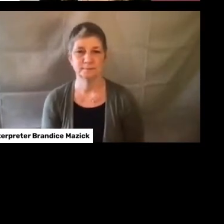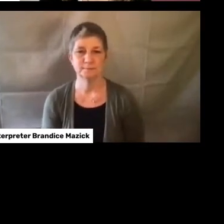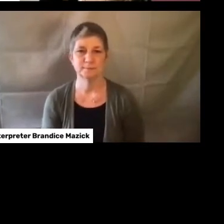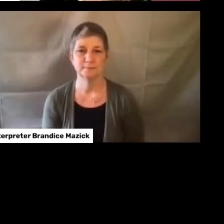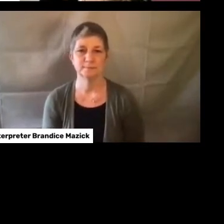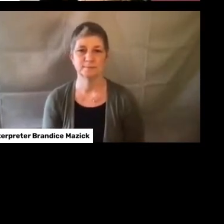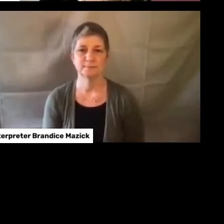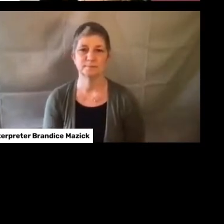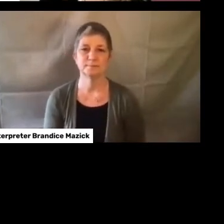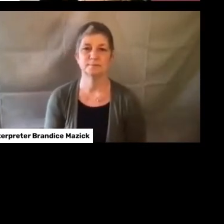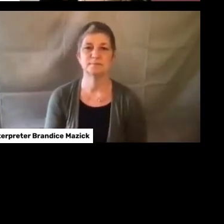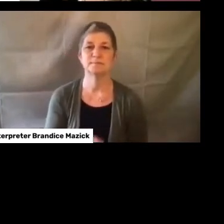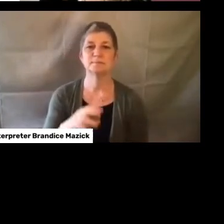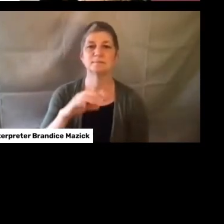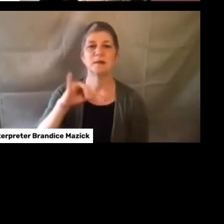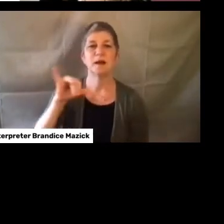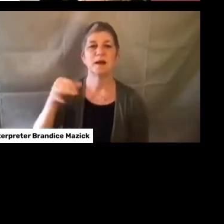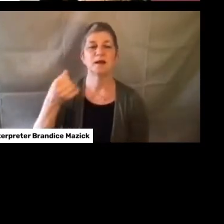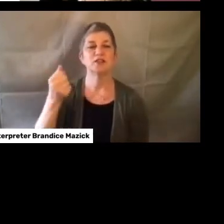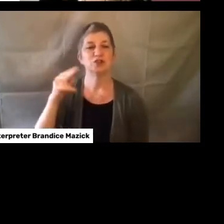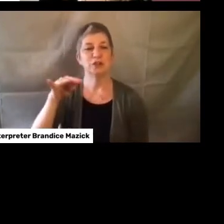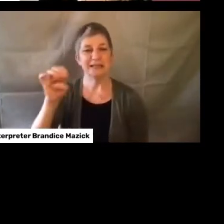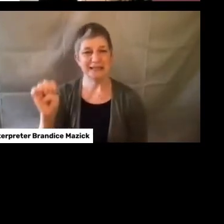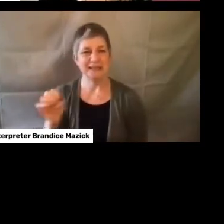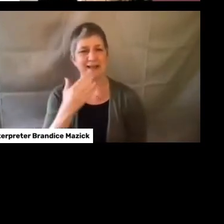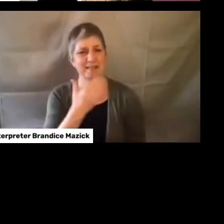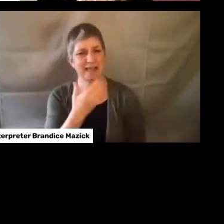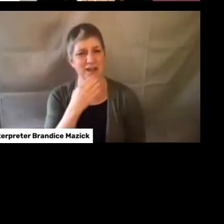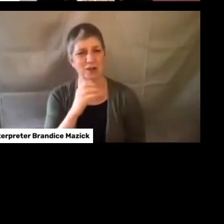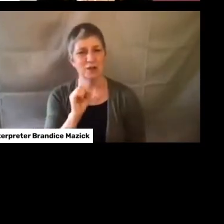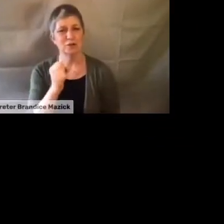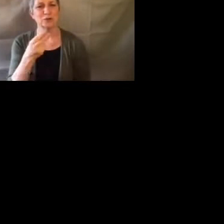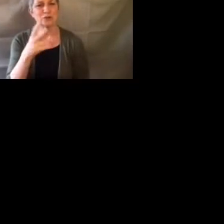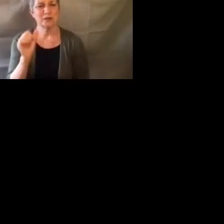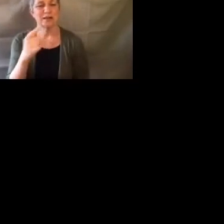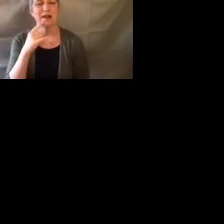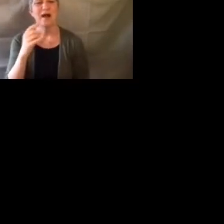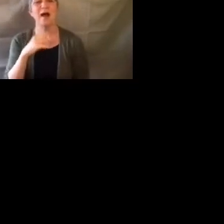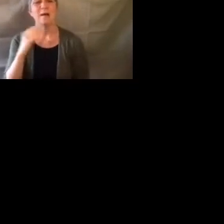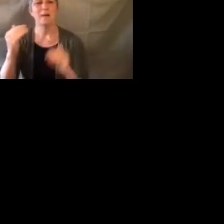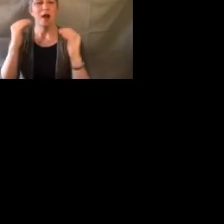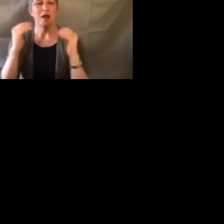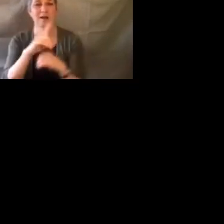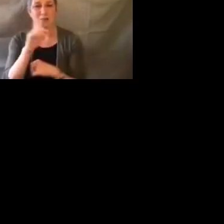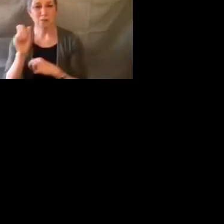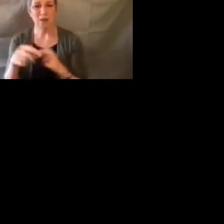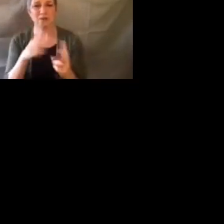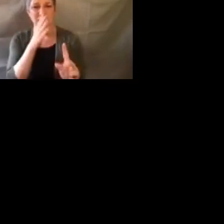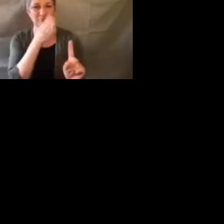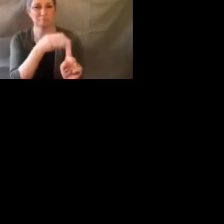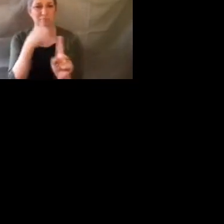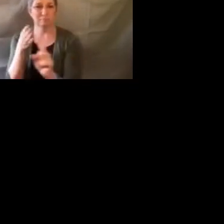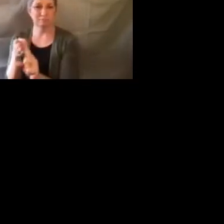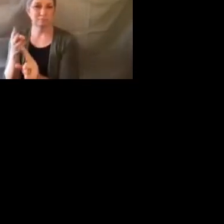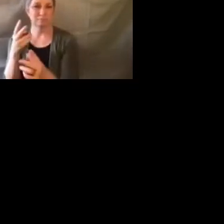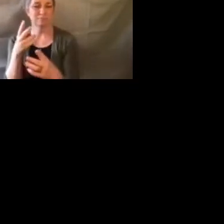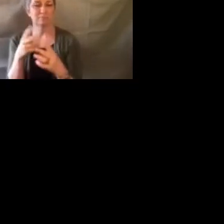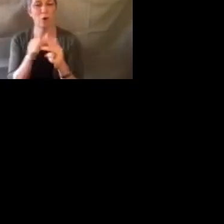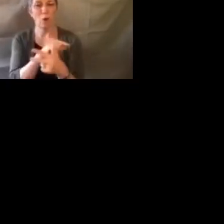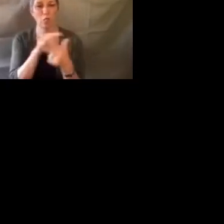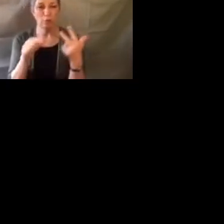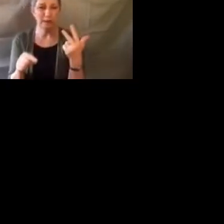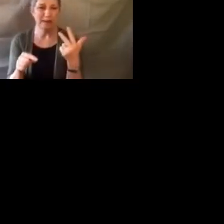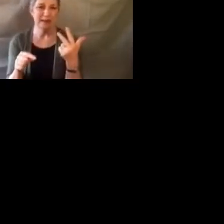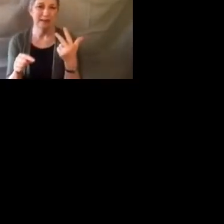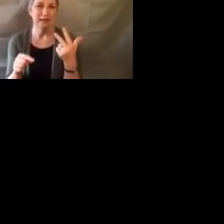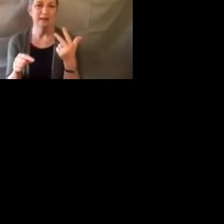Thanks, Sheila. So our next question, I'm going to direct this toward both Dr. Kaklamani and Julia and Sheila. It's